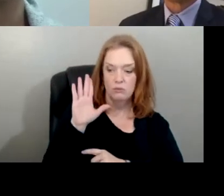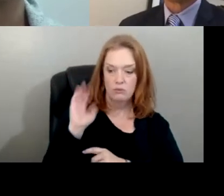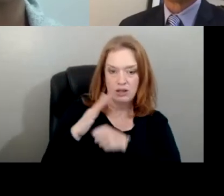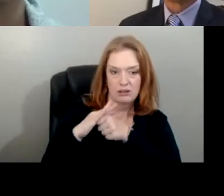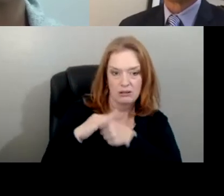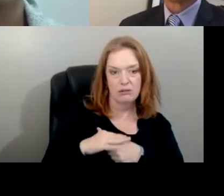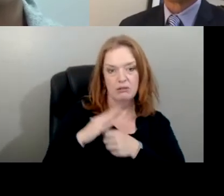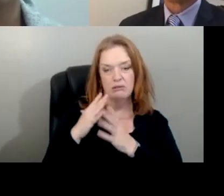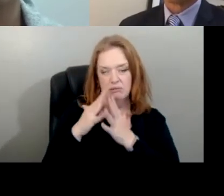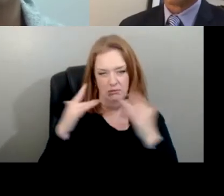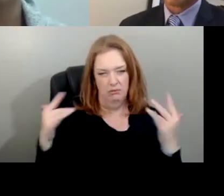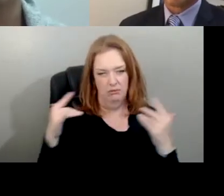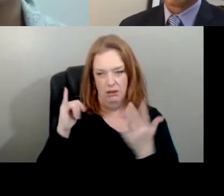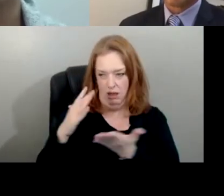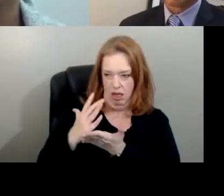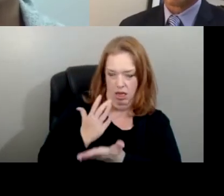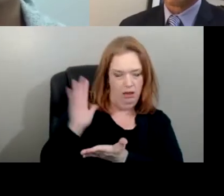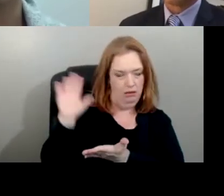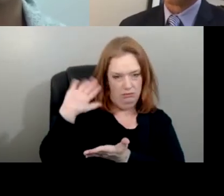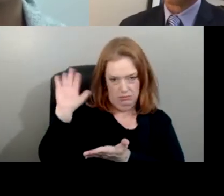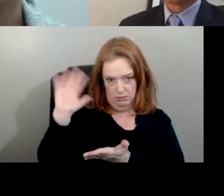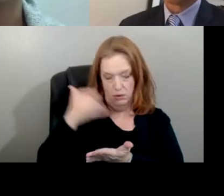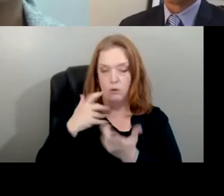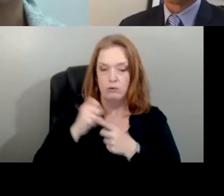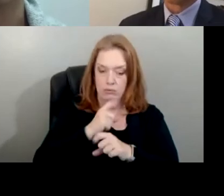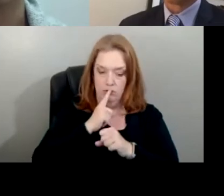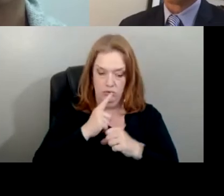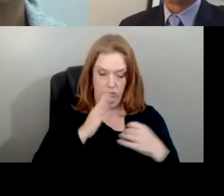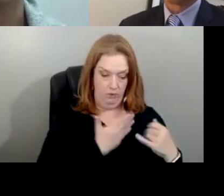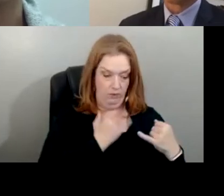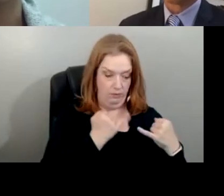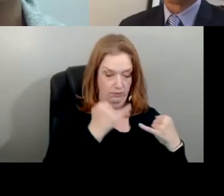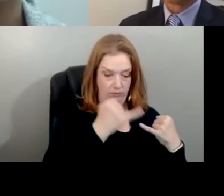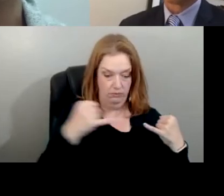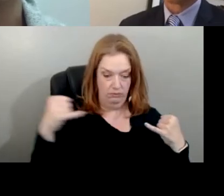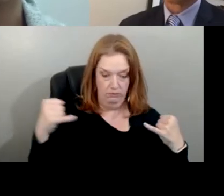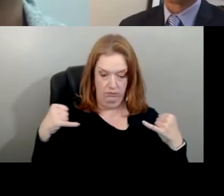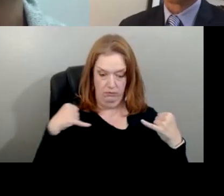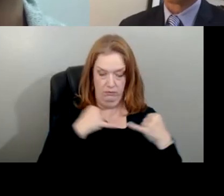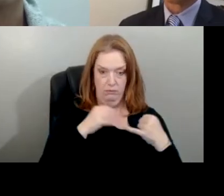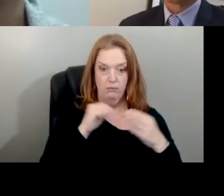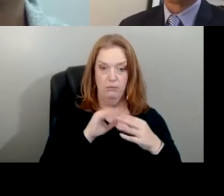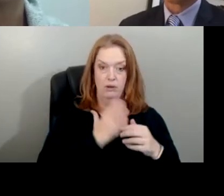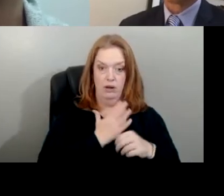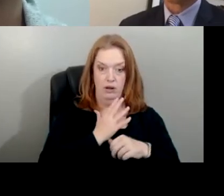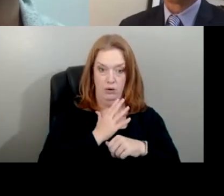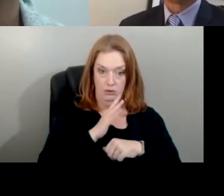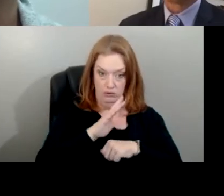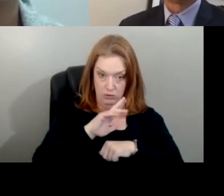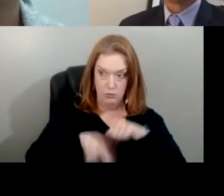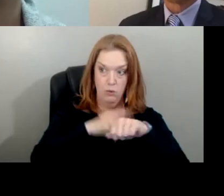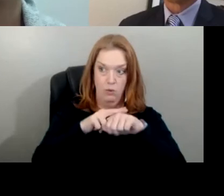marginalization, that if we as an Indigenous nation can ensure the safety within the boundaries of our usual and accustomed territory, ideally, but within the boundaries